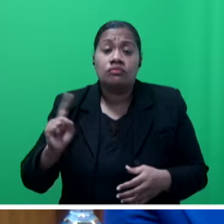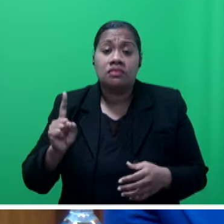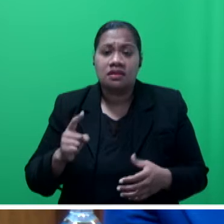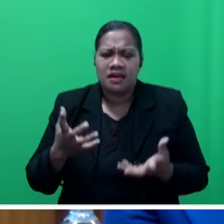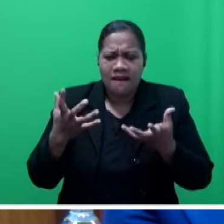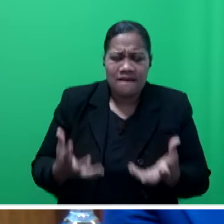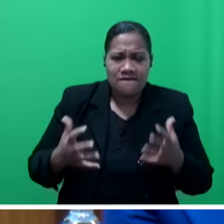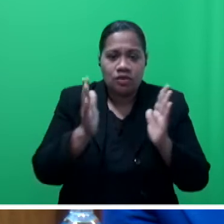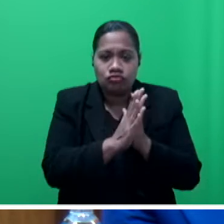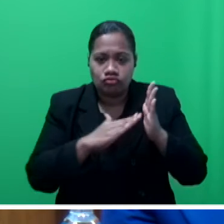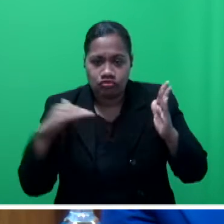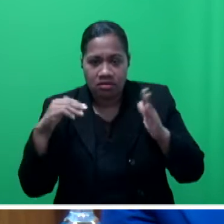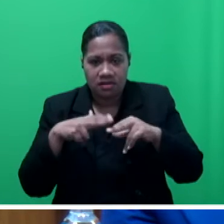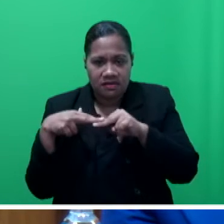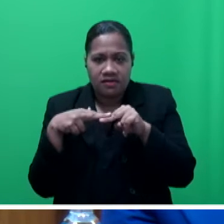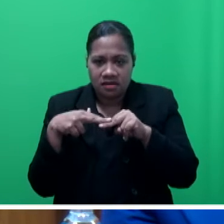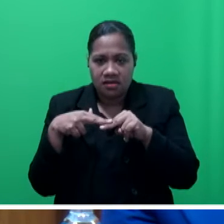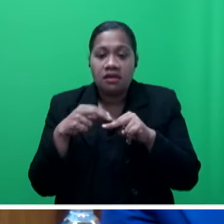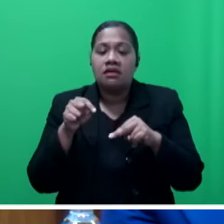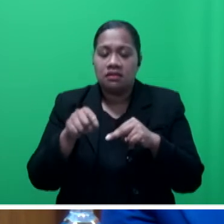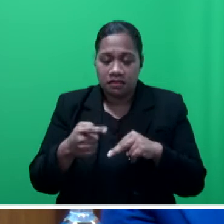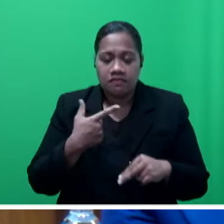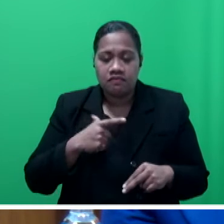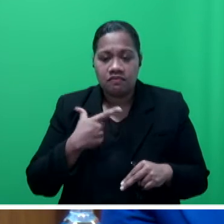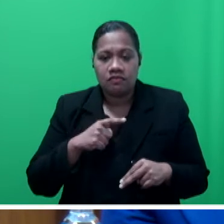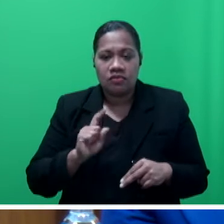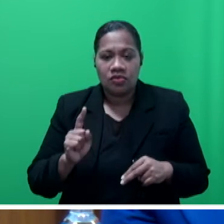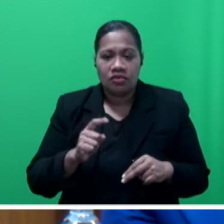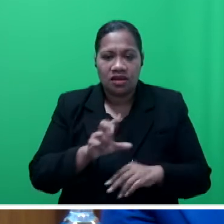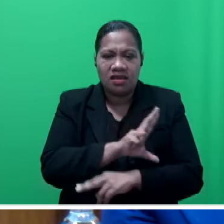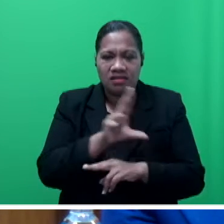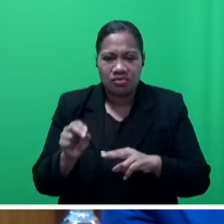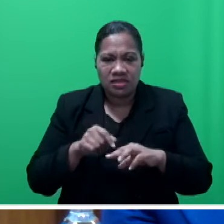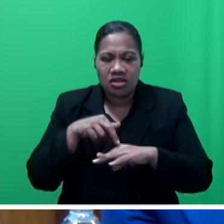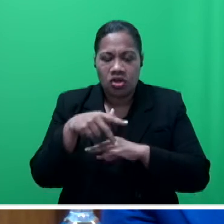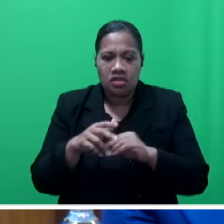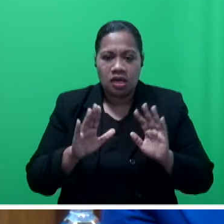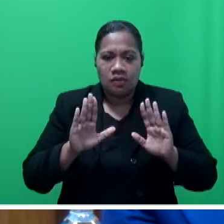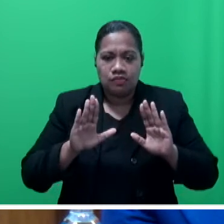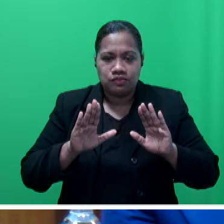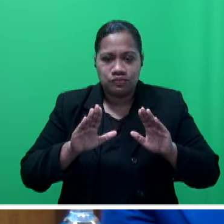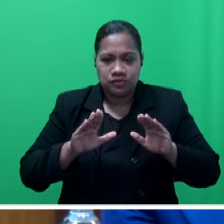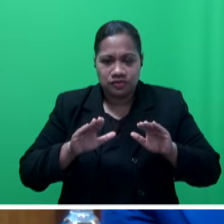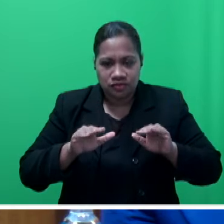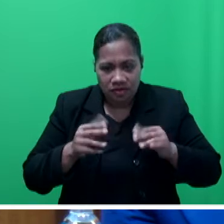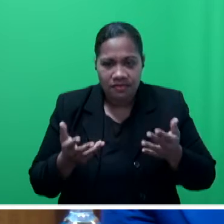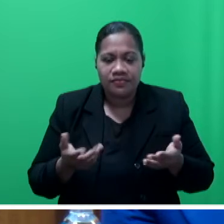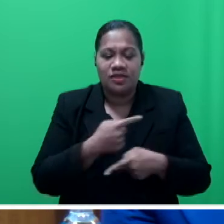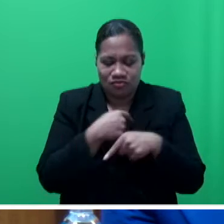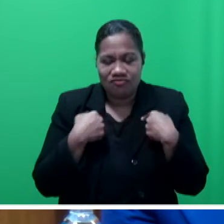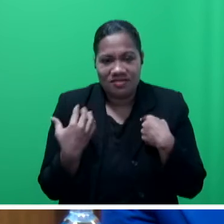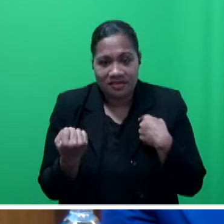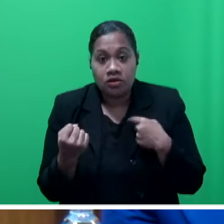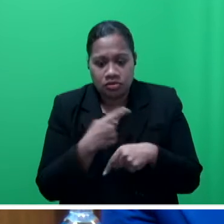has caused accelerated deterioration of the infrastructure that we have. And we have had to